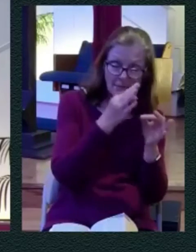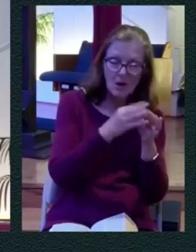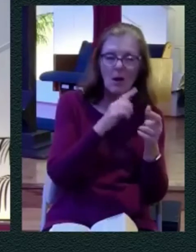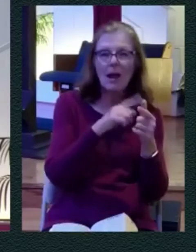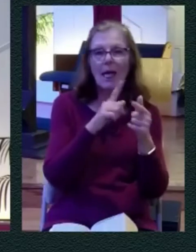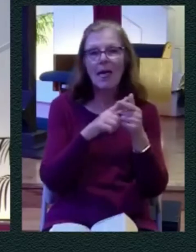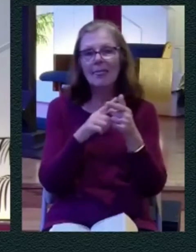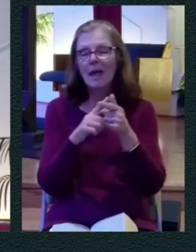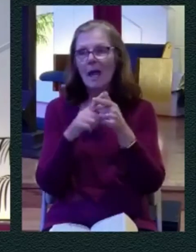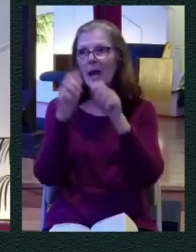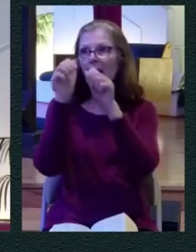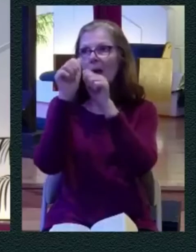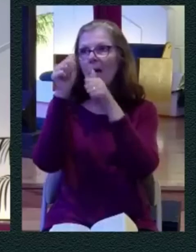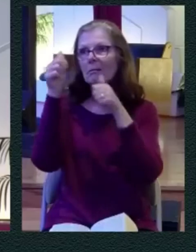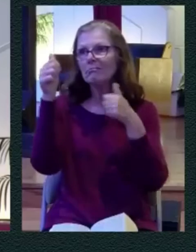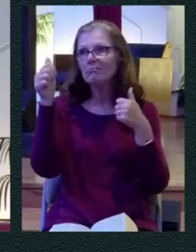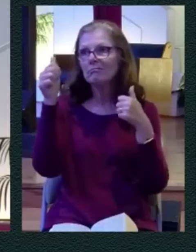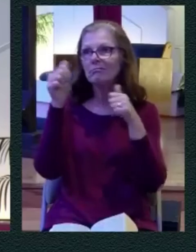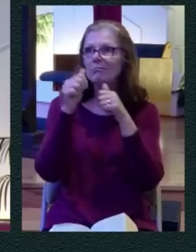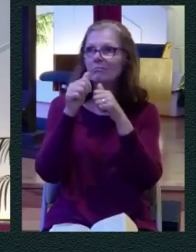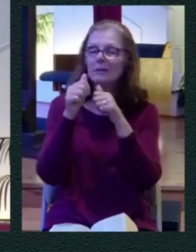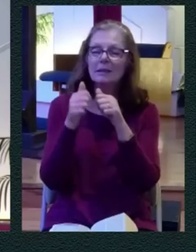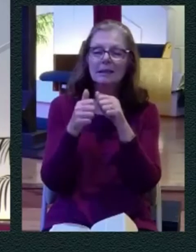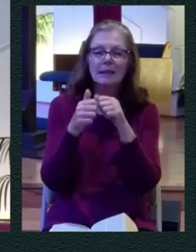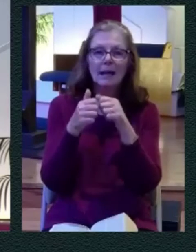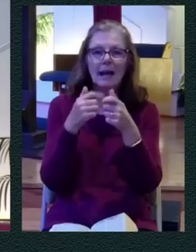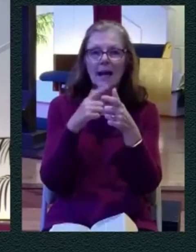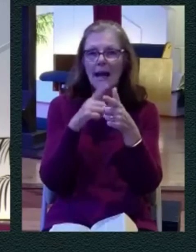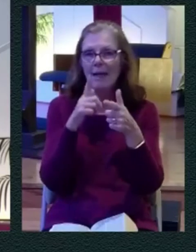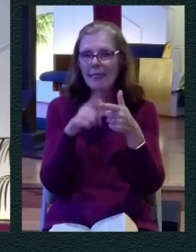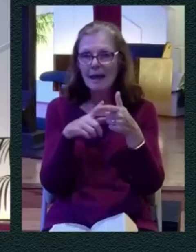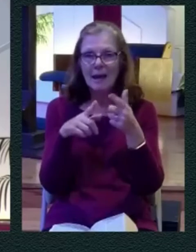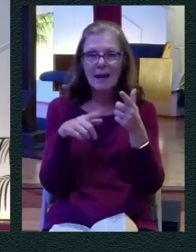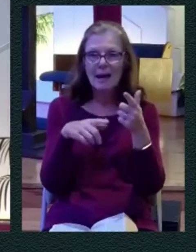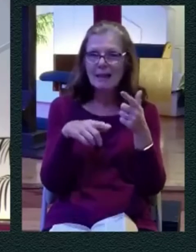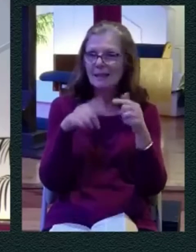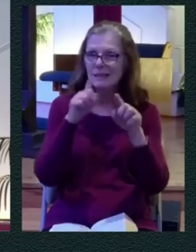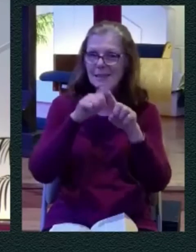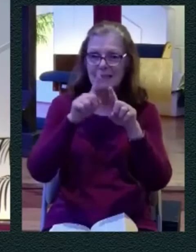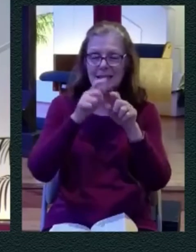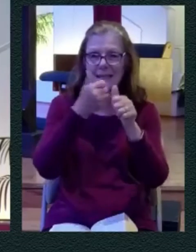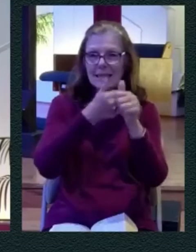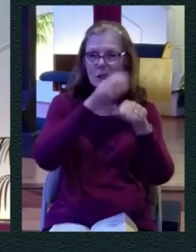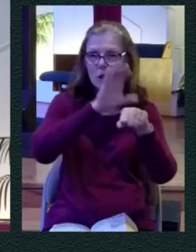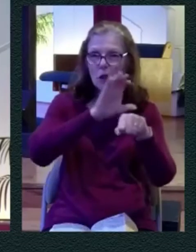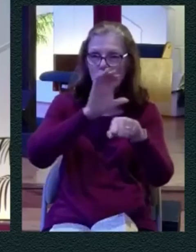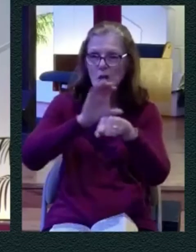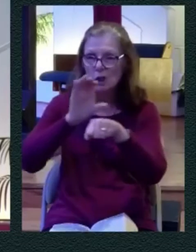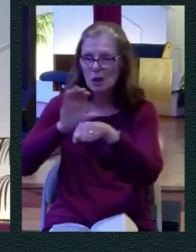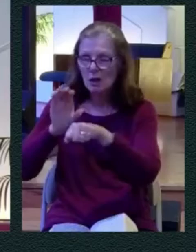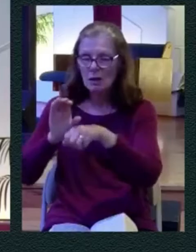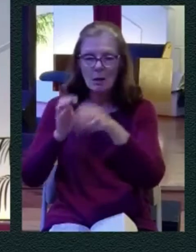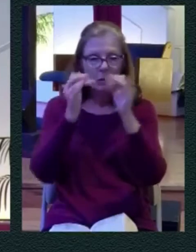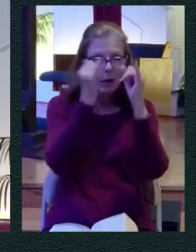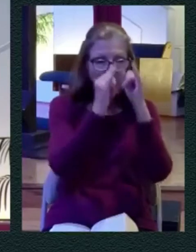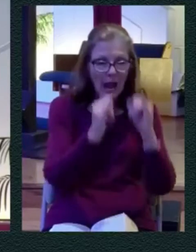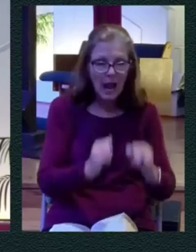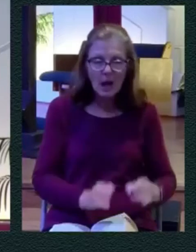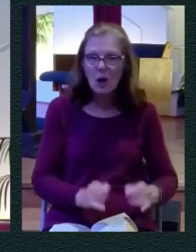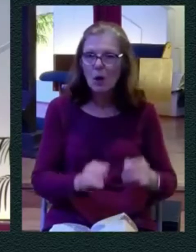even more. We even have talk of immorality and things sacrificed to idols, pagan ideas coming